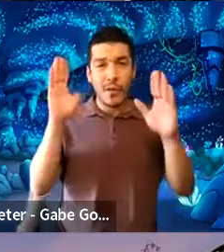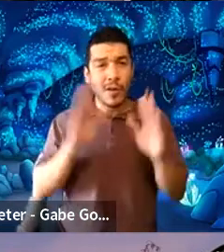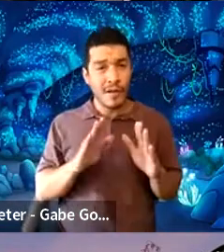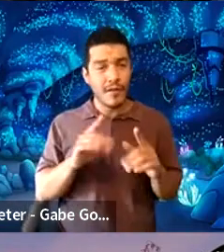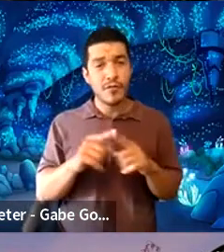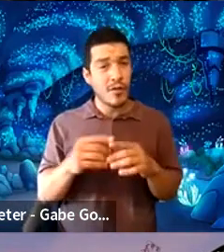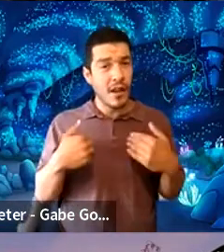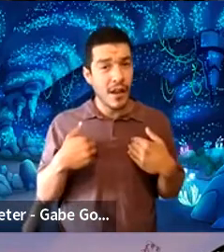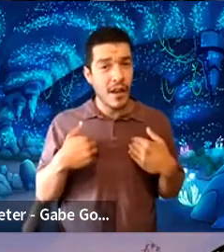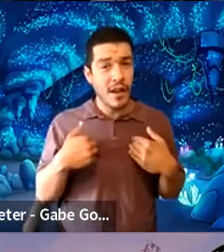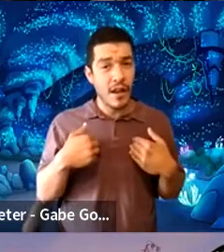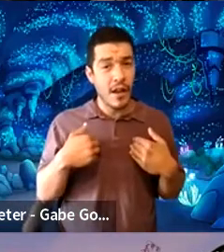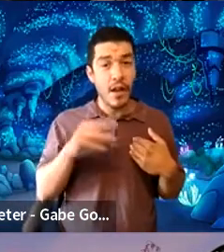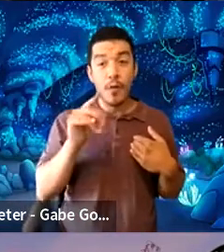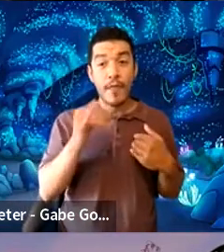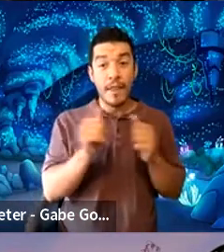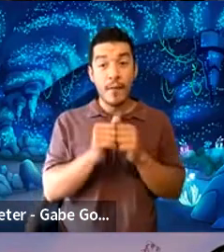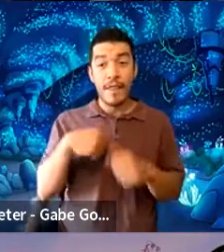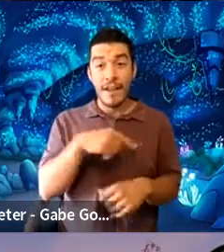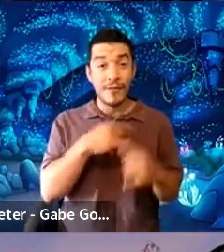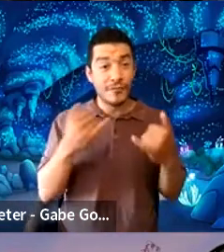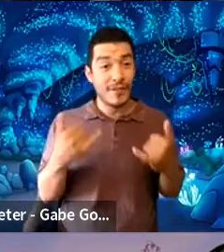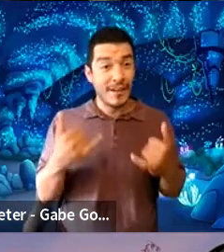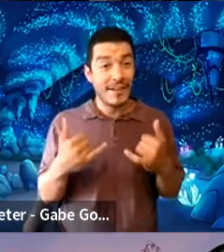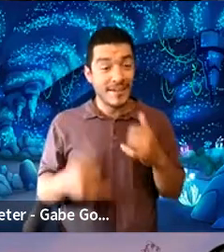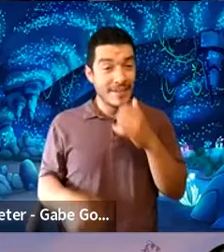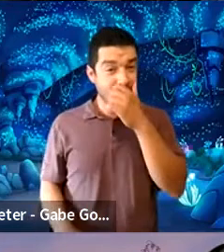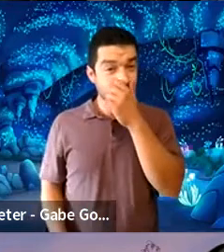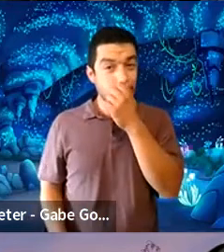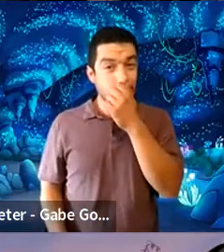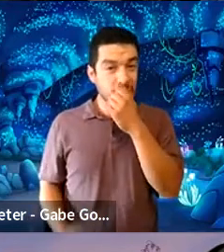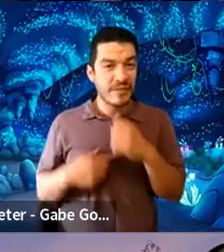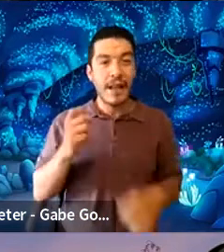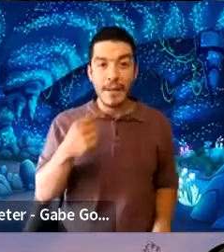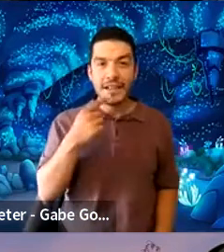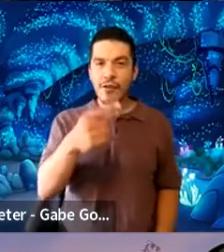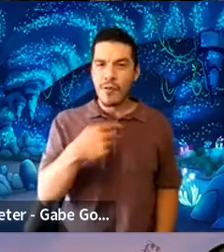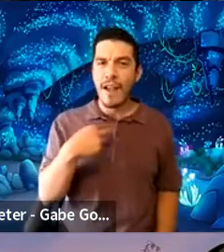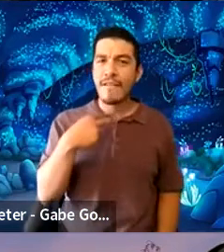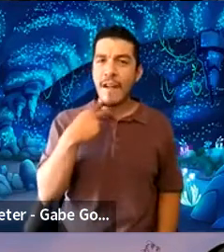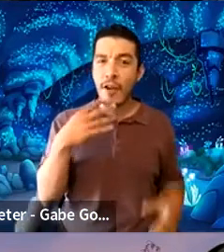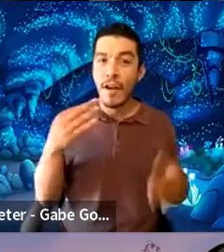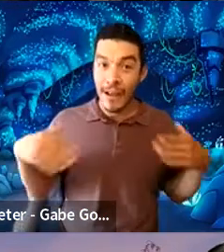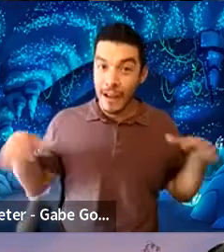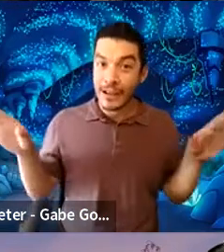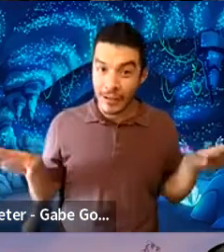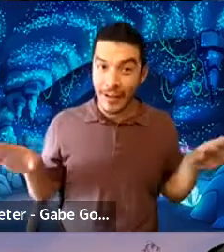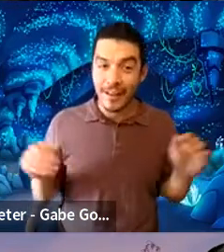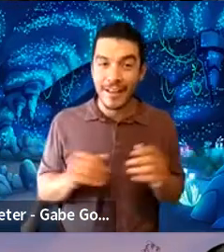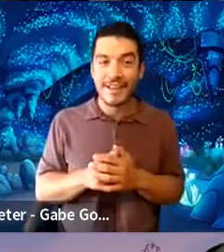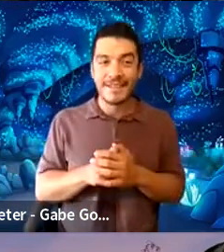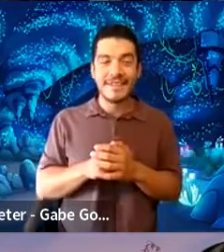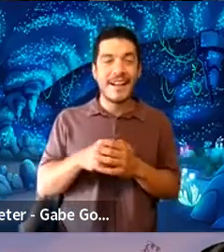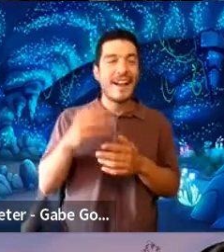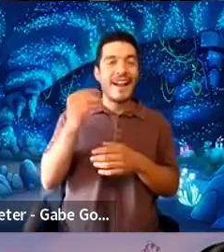to have Ruthie with us today. And I must say, you have the voice of an angel. And